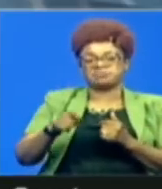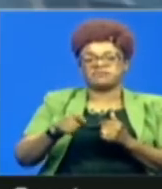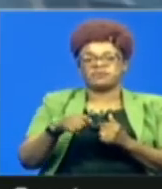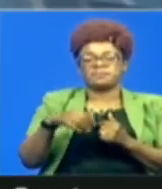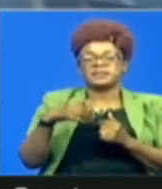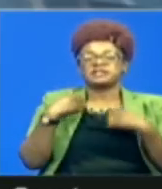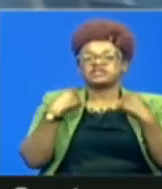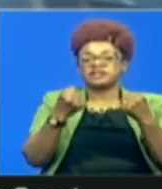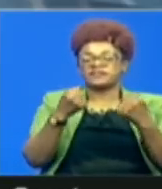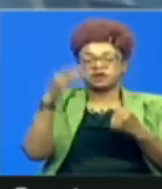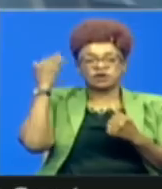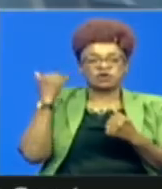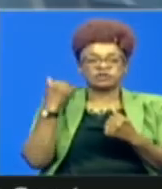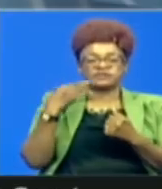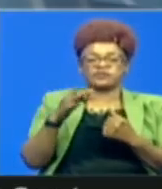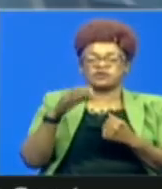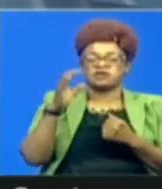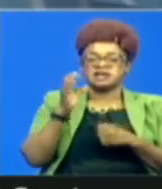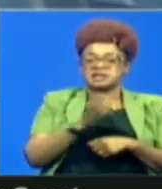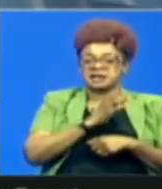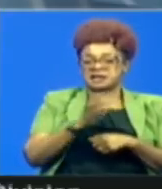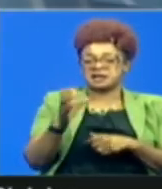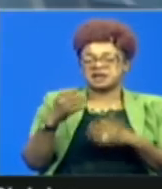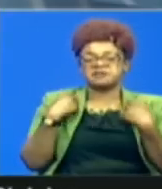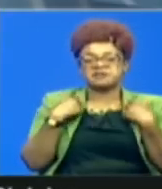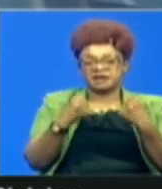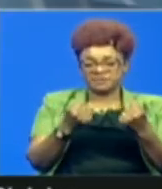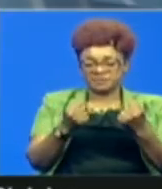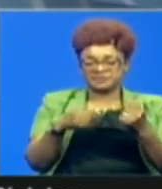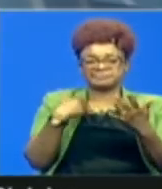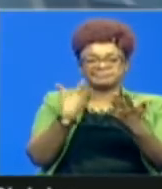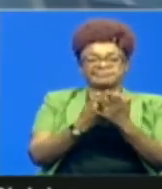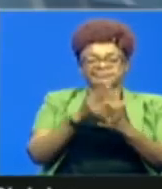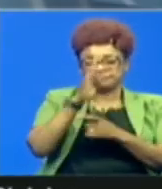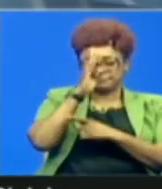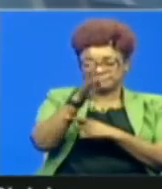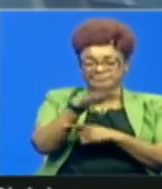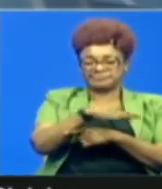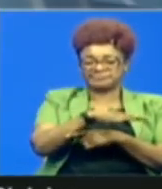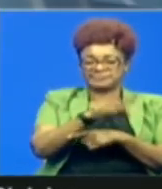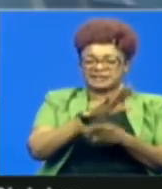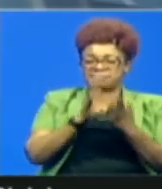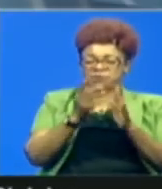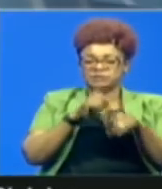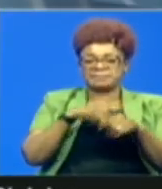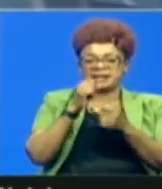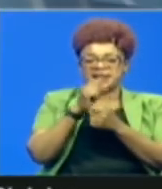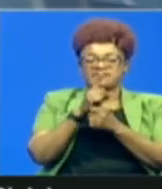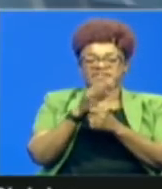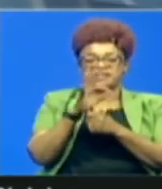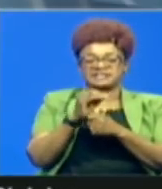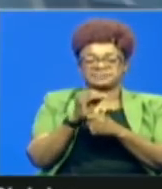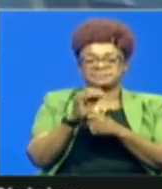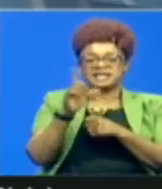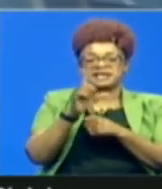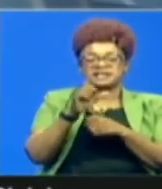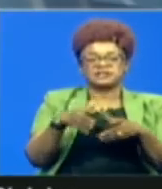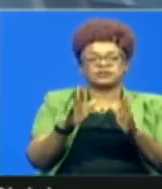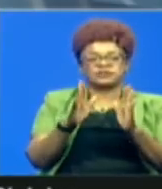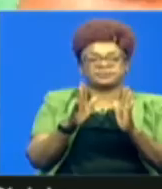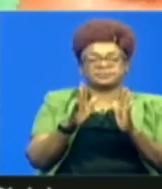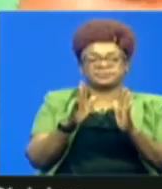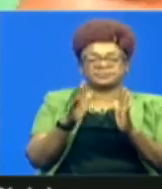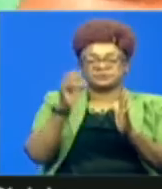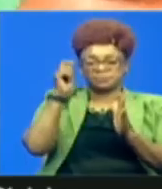court in Nairobi for drink driving. Now, he was arrested on Sunday evening at around 11:30 p.m. along Langata Road. The